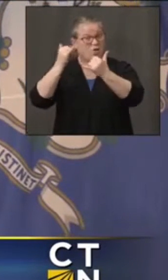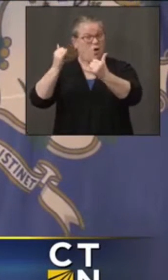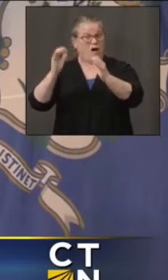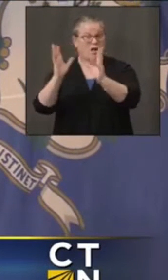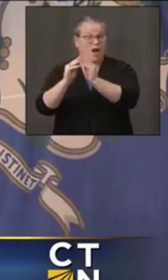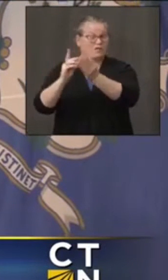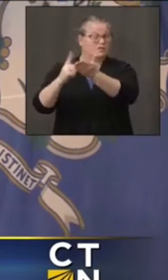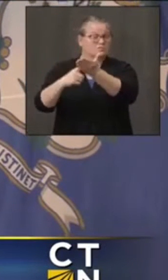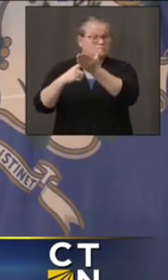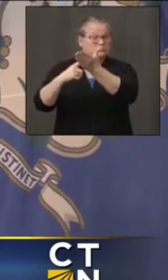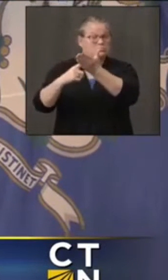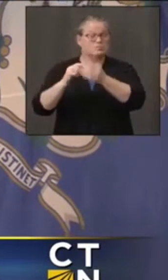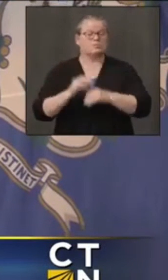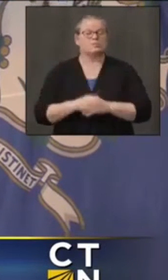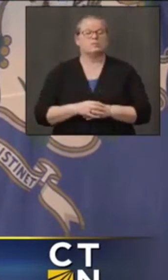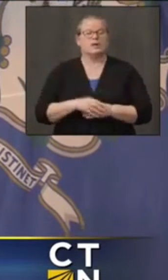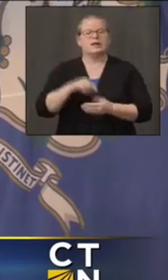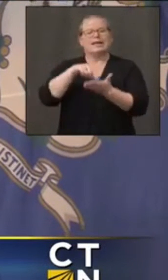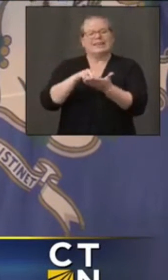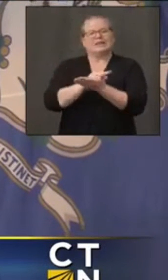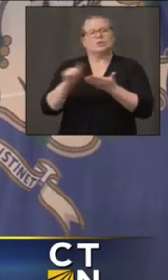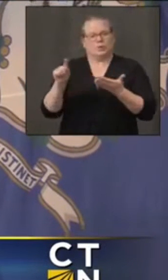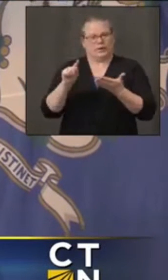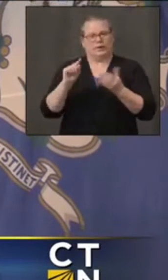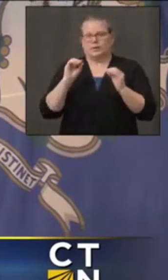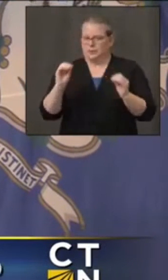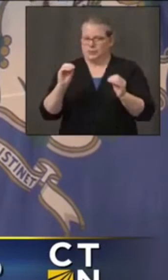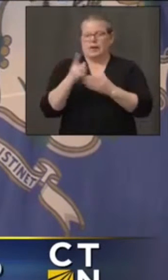since the vice president was otherwise engaged.